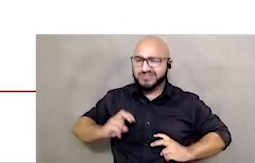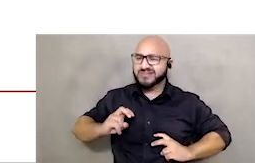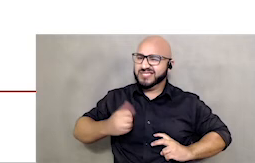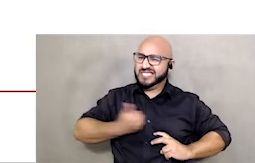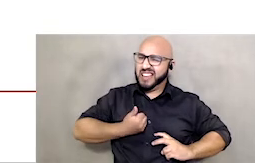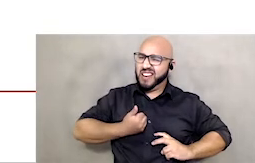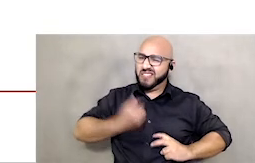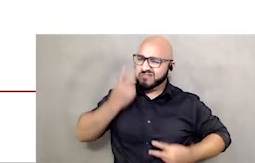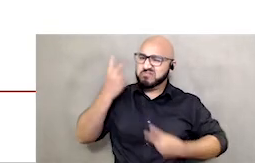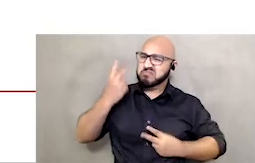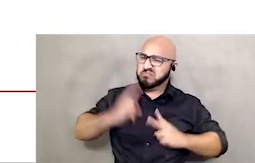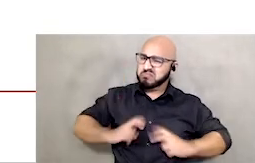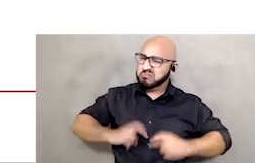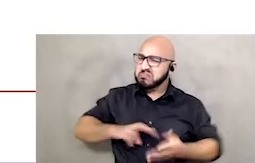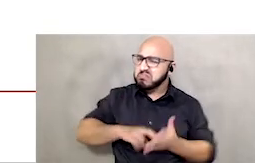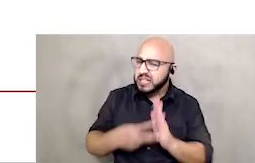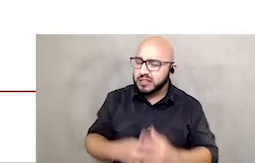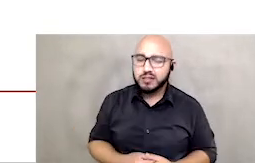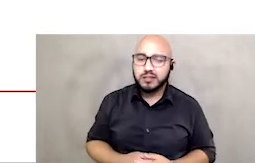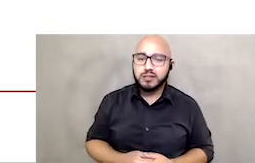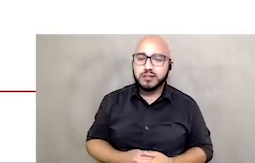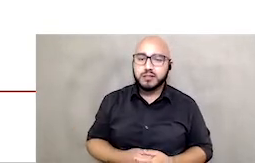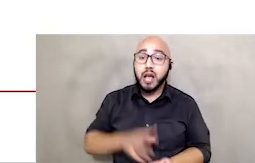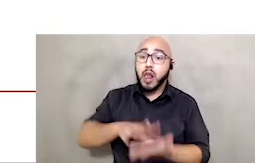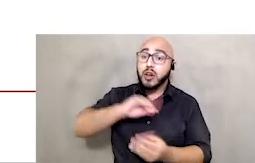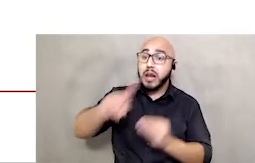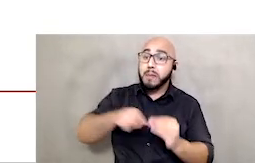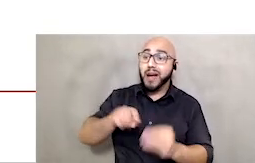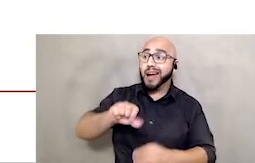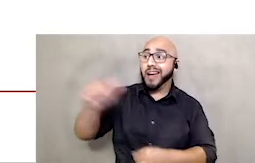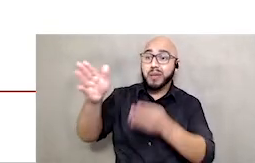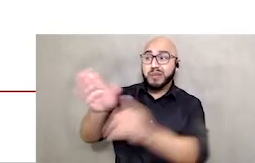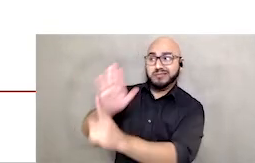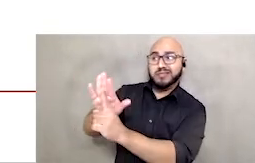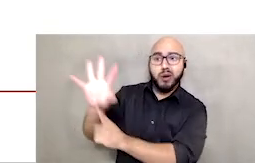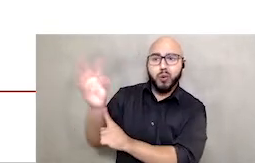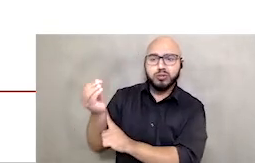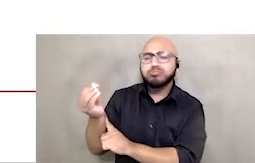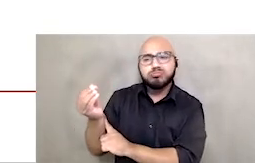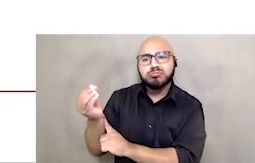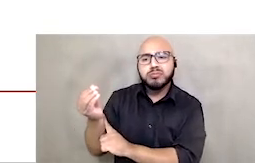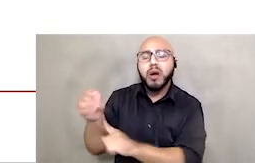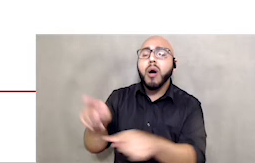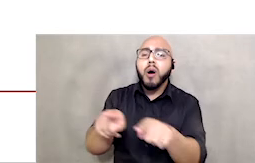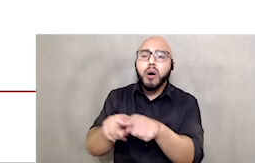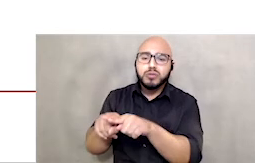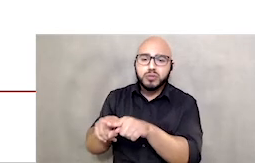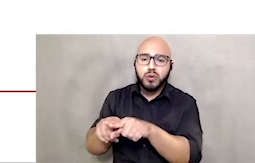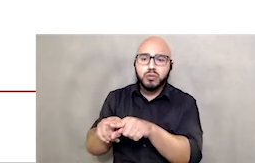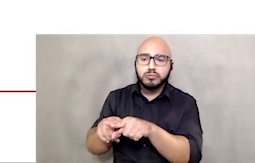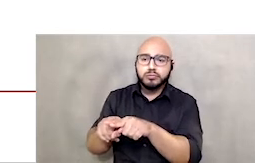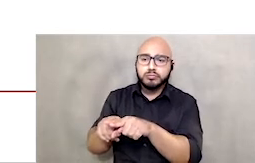is not just learning about another person's culture, but also to